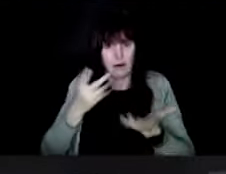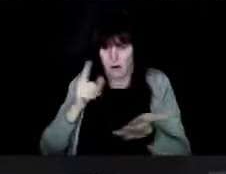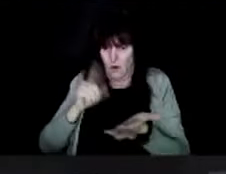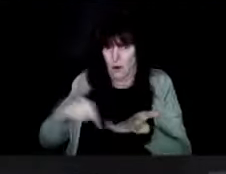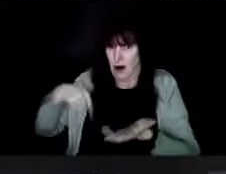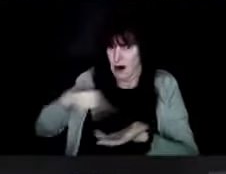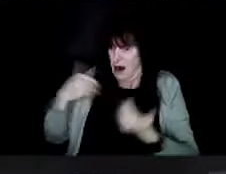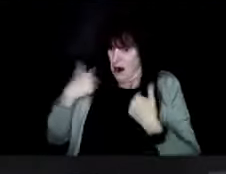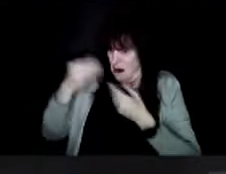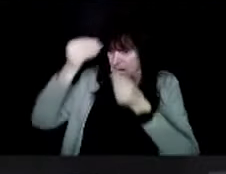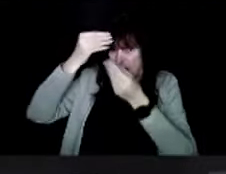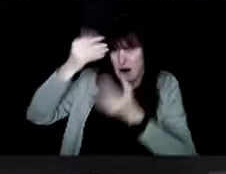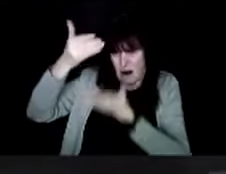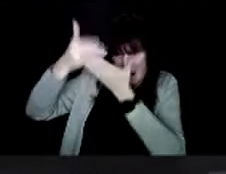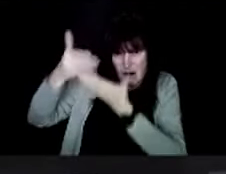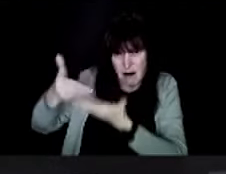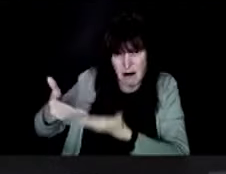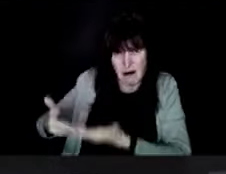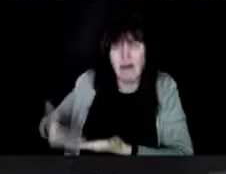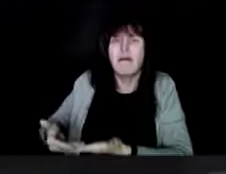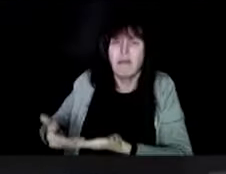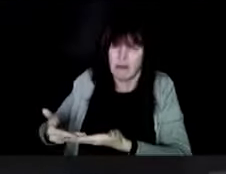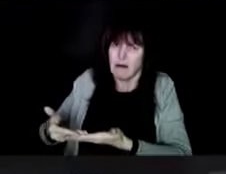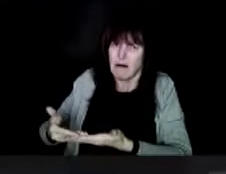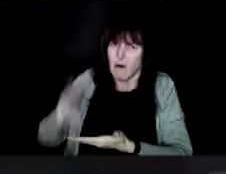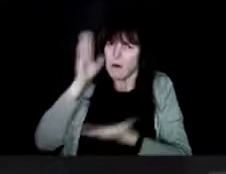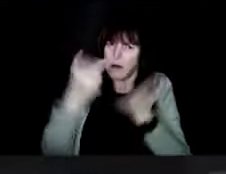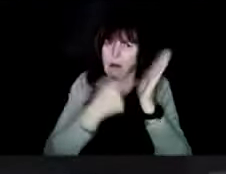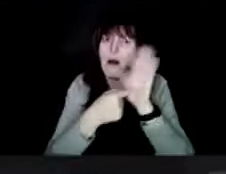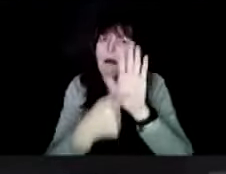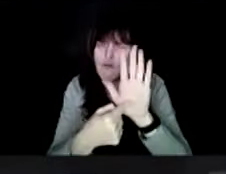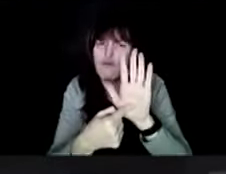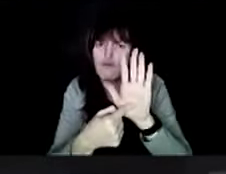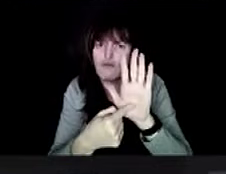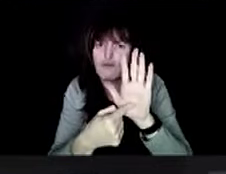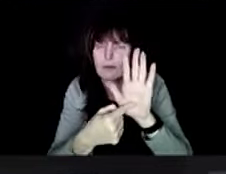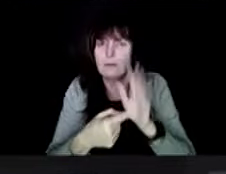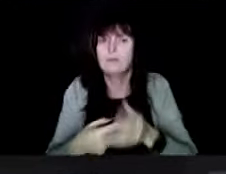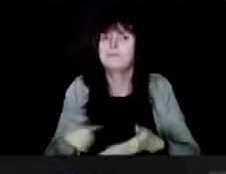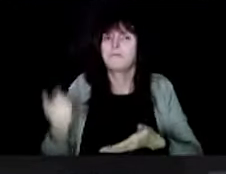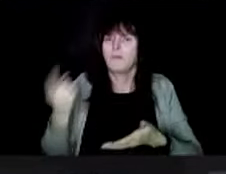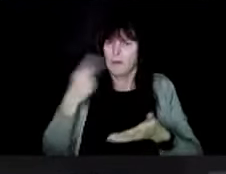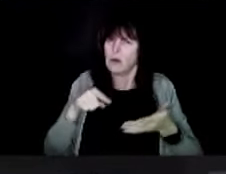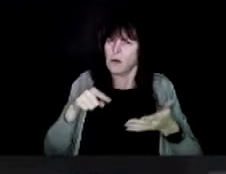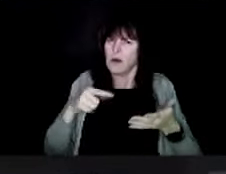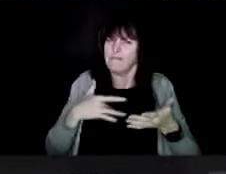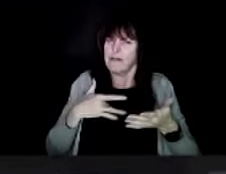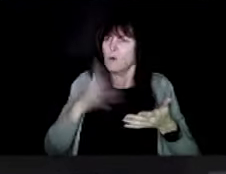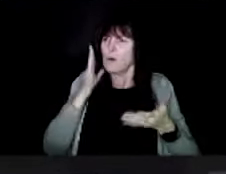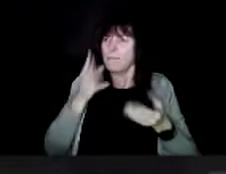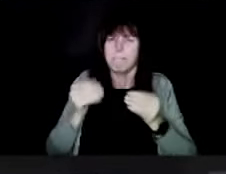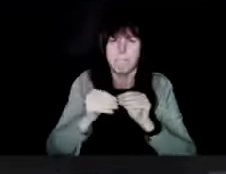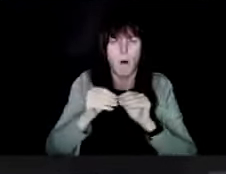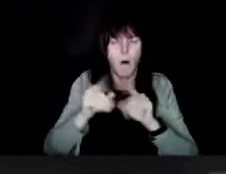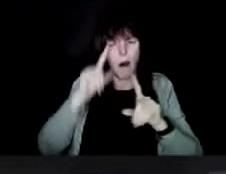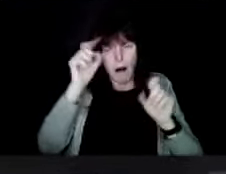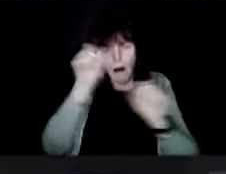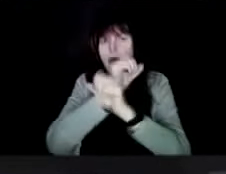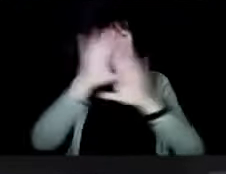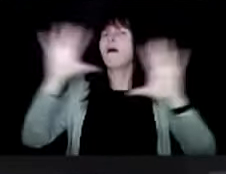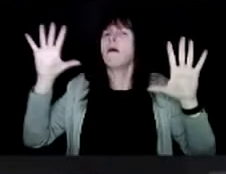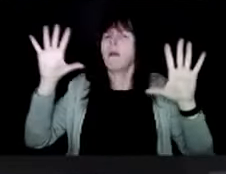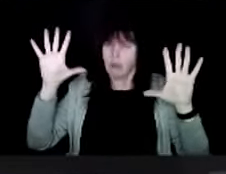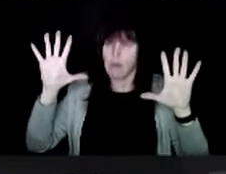week, we'll have some greater clarity on how Ontario is doing with this significant Omicron